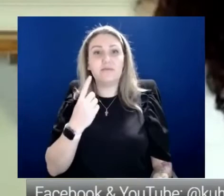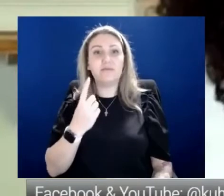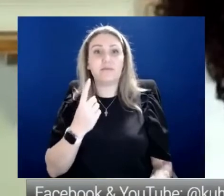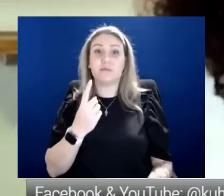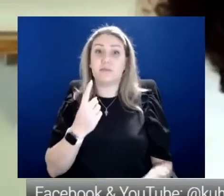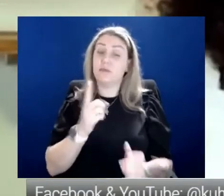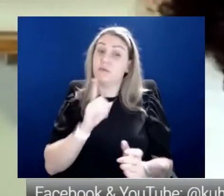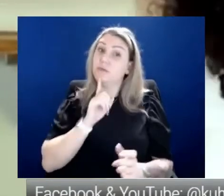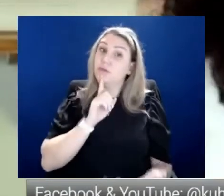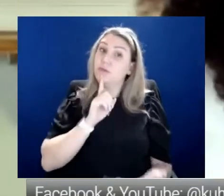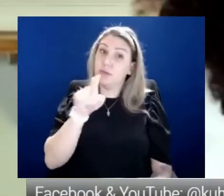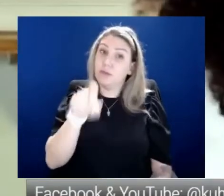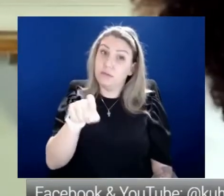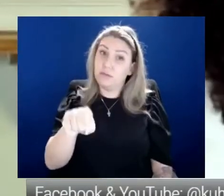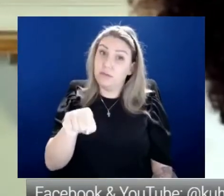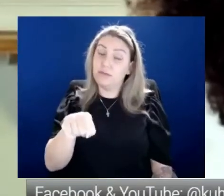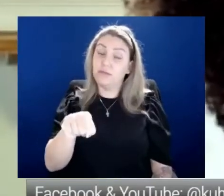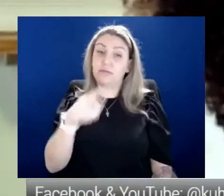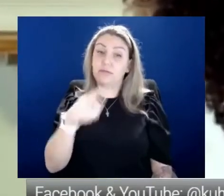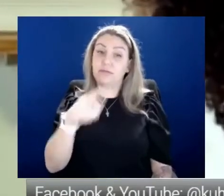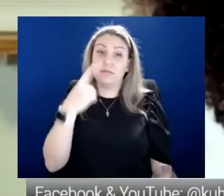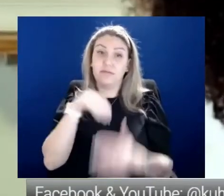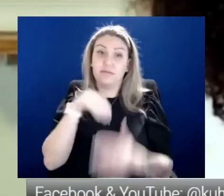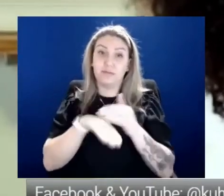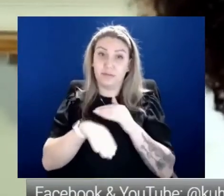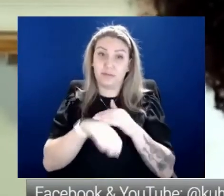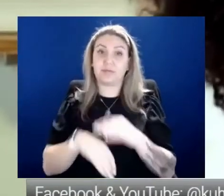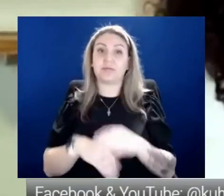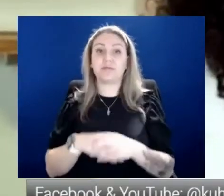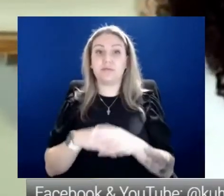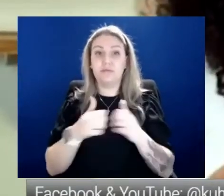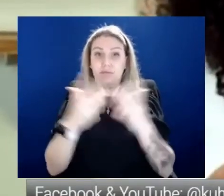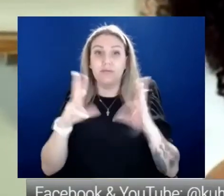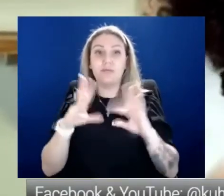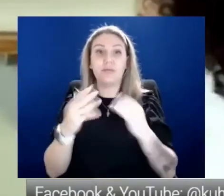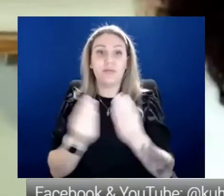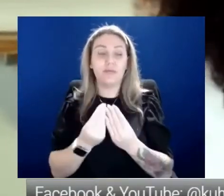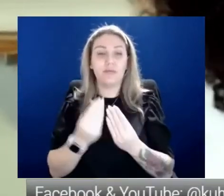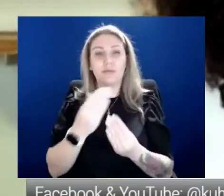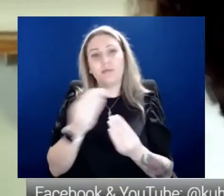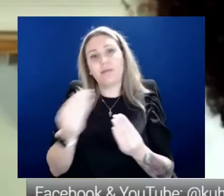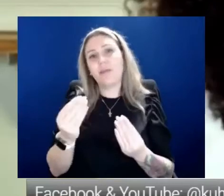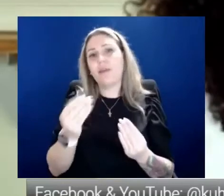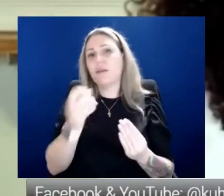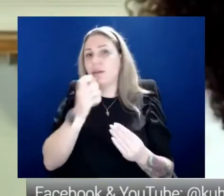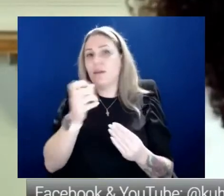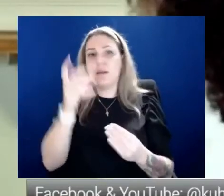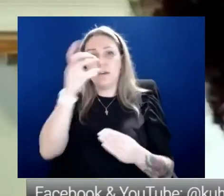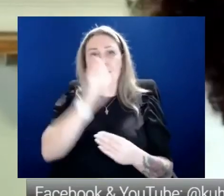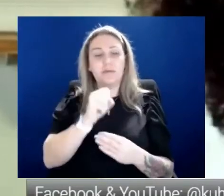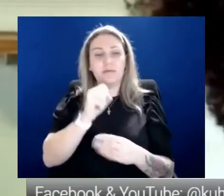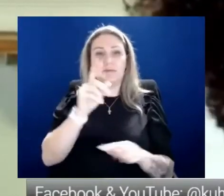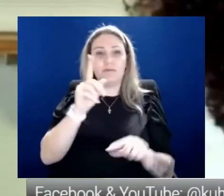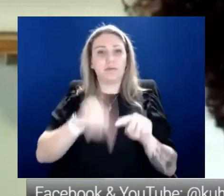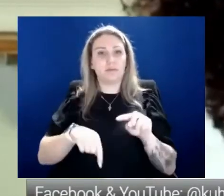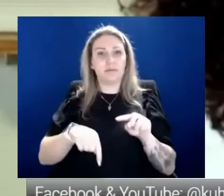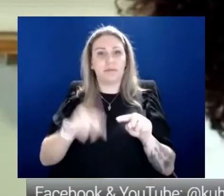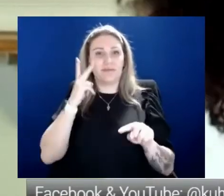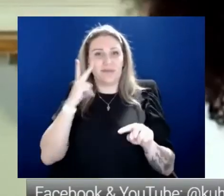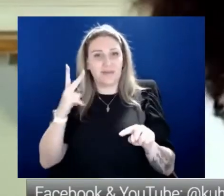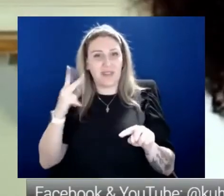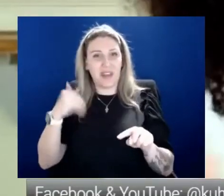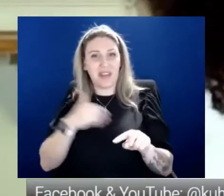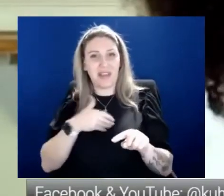needed access point for a lot of families, and not assuming that they cannot see a lactation